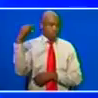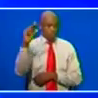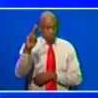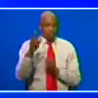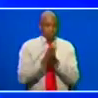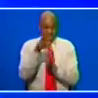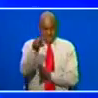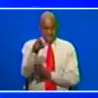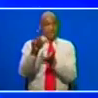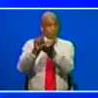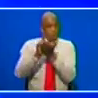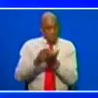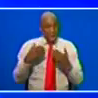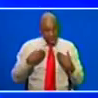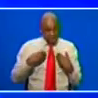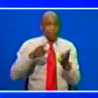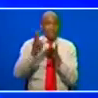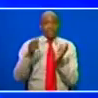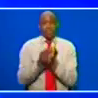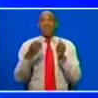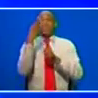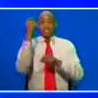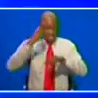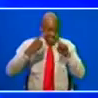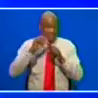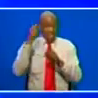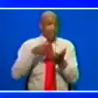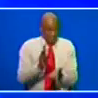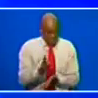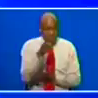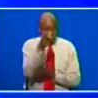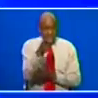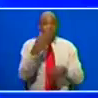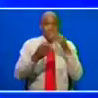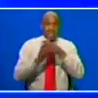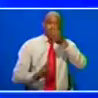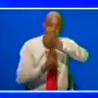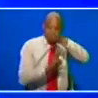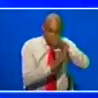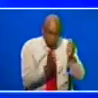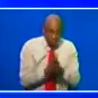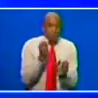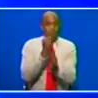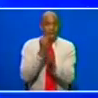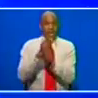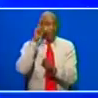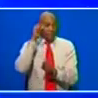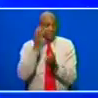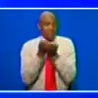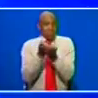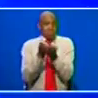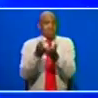Loan funds, which have a repayment period of 30 years, will be allocated to road and bridge works around the Mombasa port area.